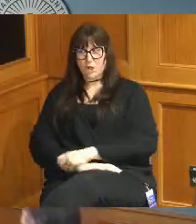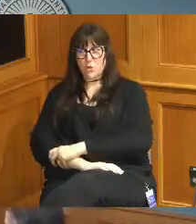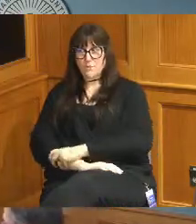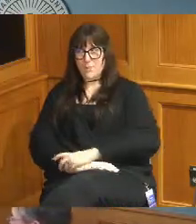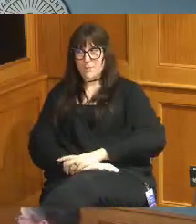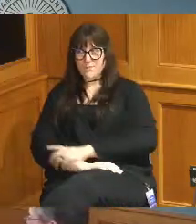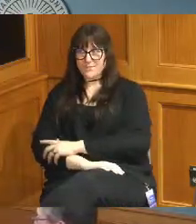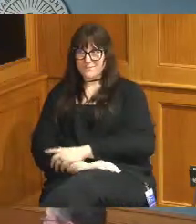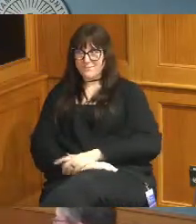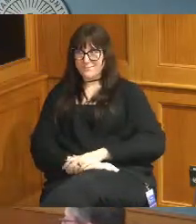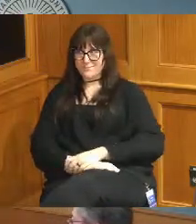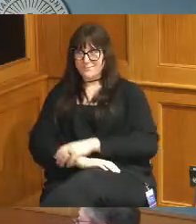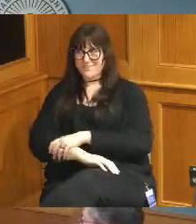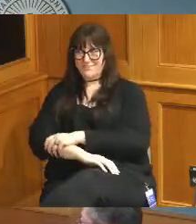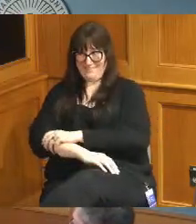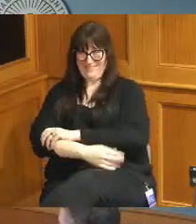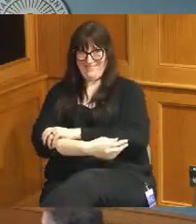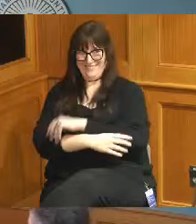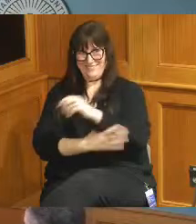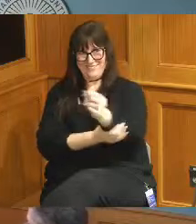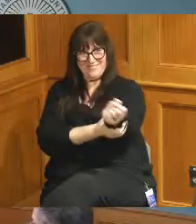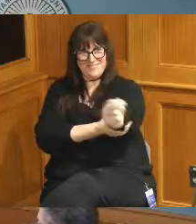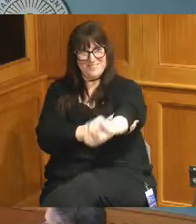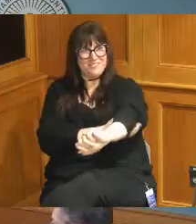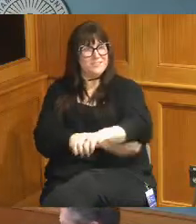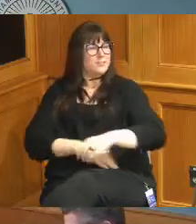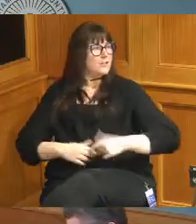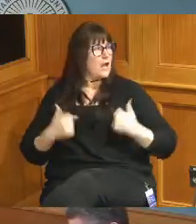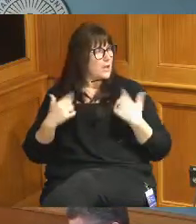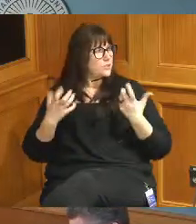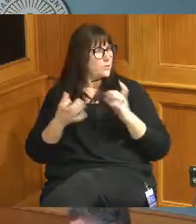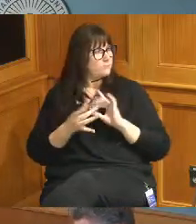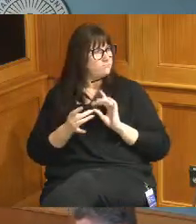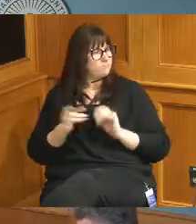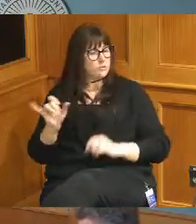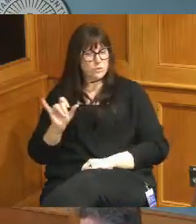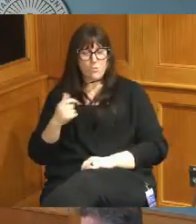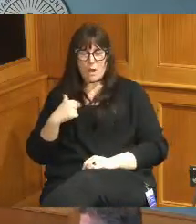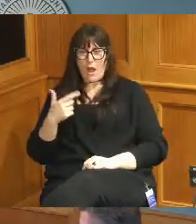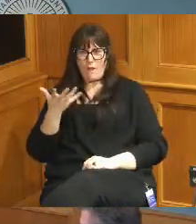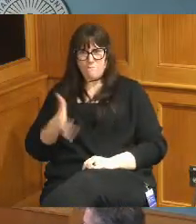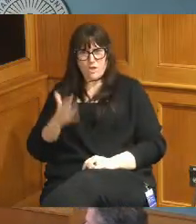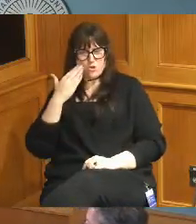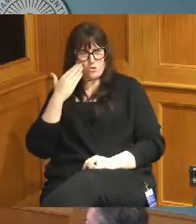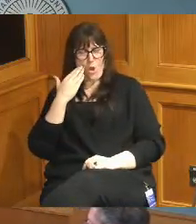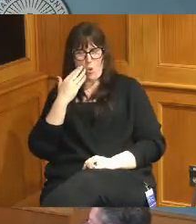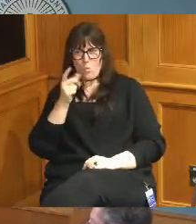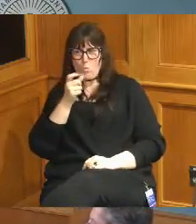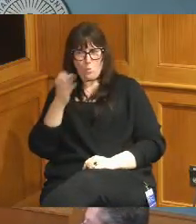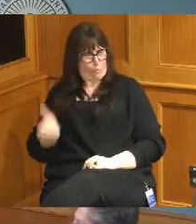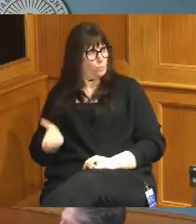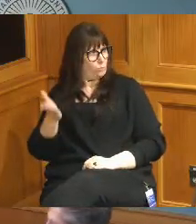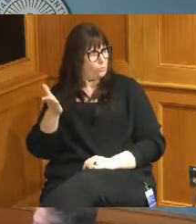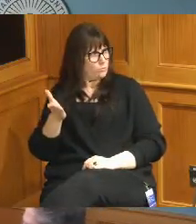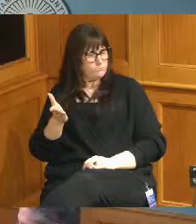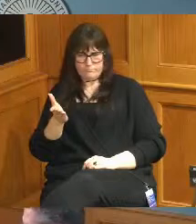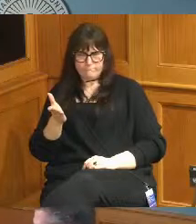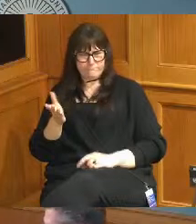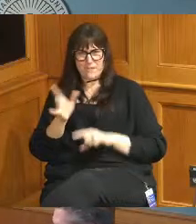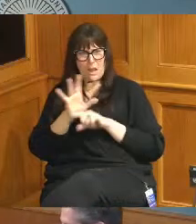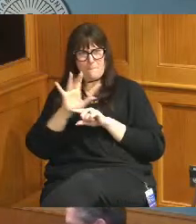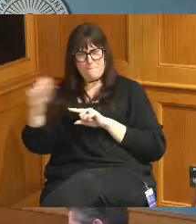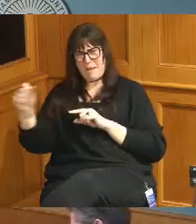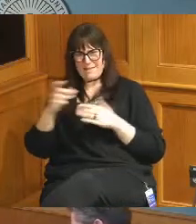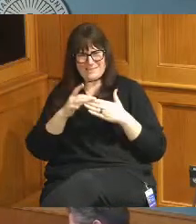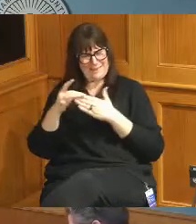Commissioner? Yes. Yeah, thank you, Commissioner. I just wanted to say a word as well. I too know Kenneth Parker. What a tremendous